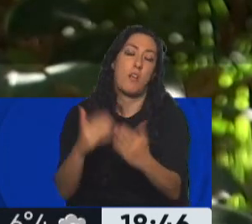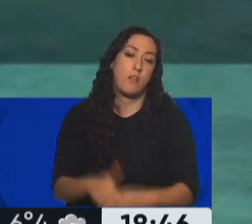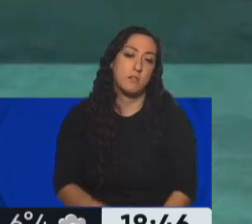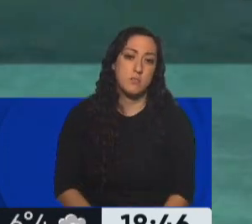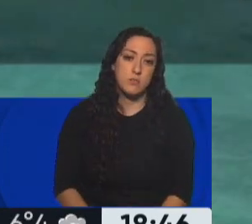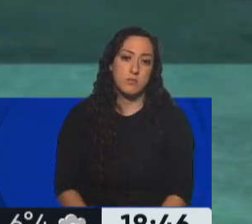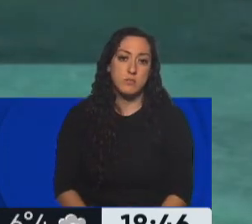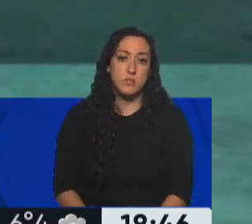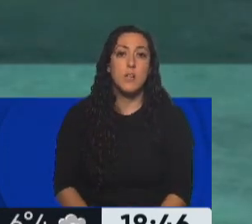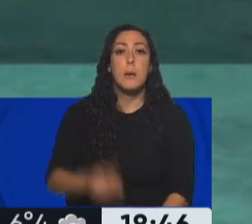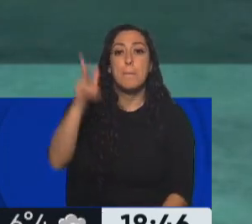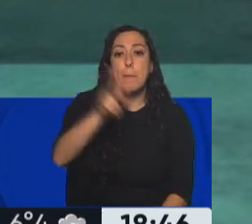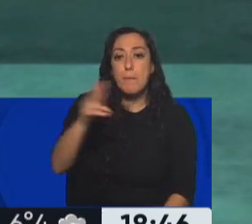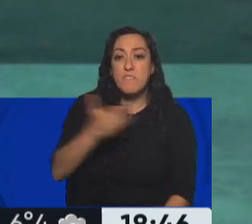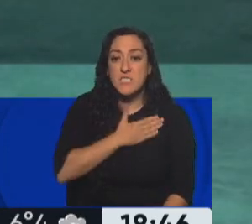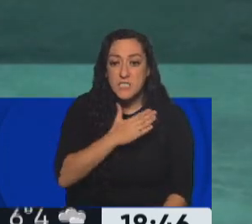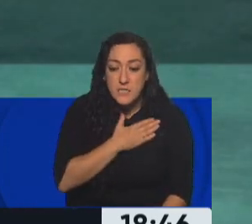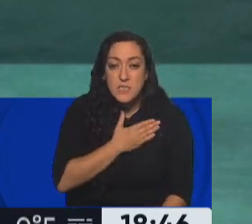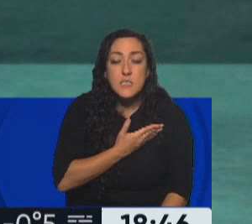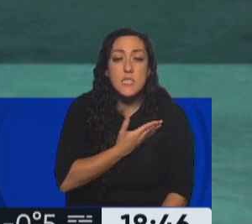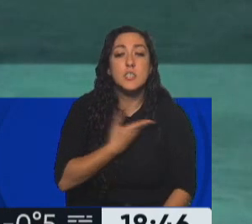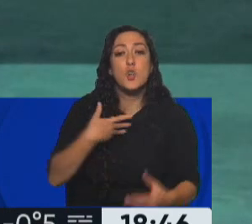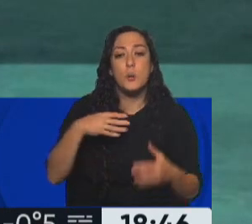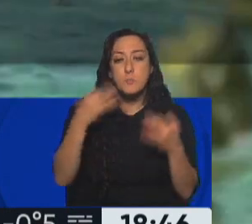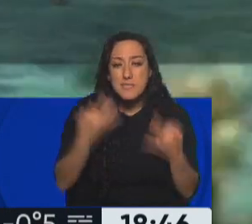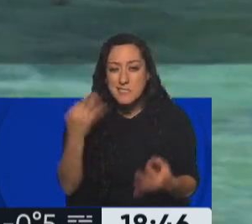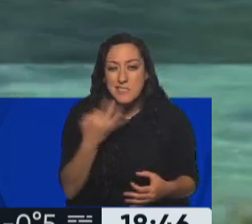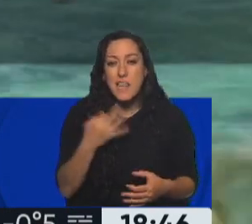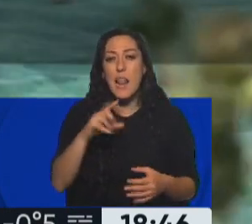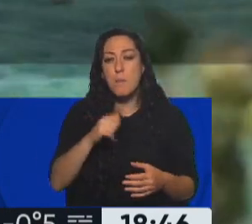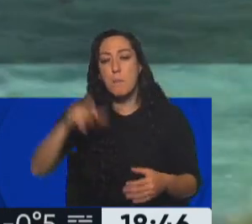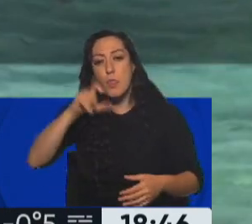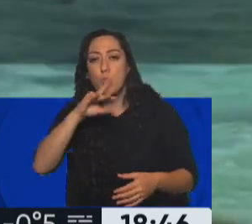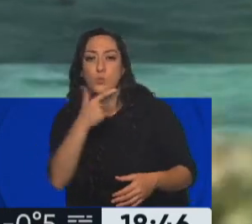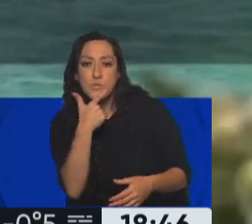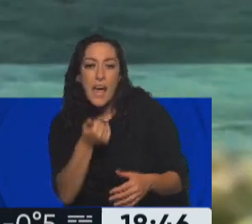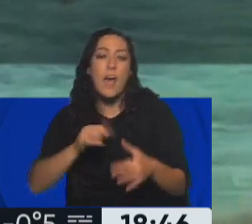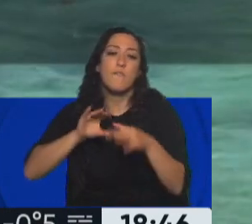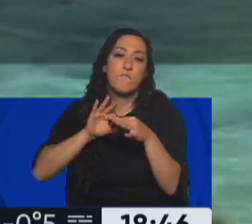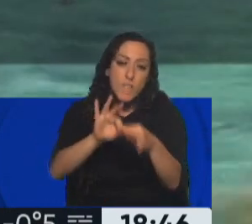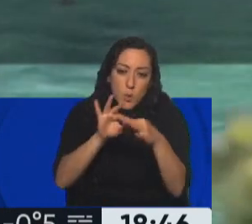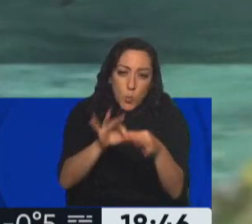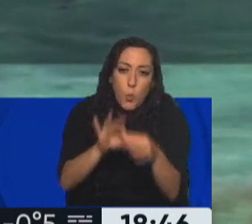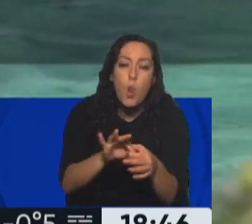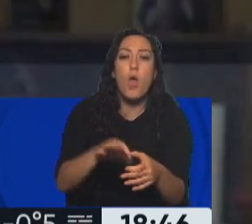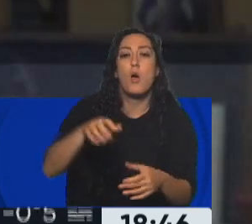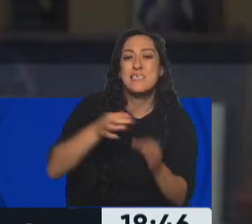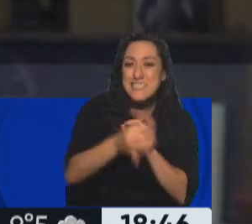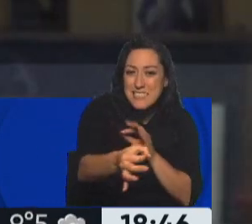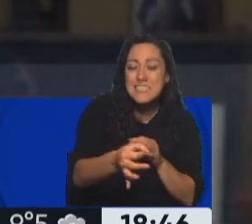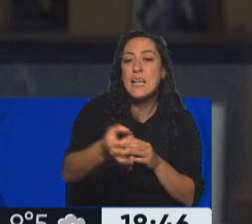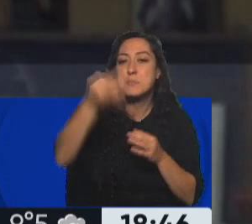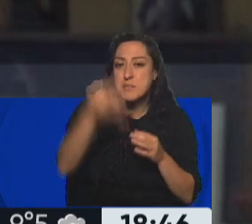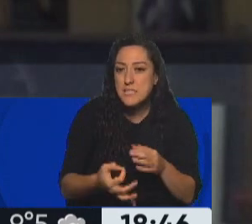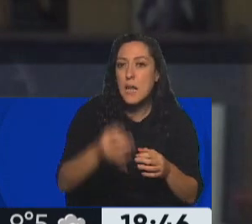much. Papa Francesco con Lampedusa aveva un legame particolare ed è entrambi, cioè Lampedusa ha un legame particolare verso